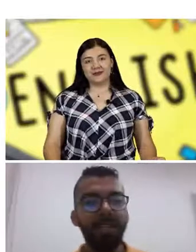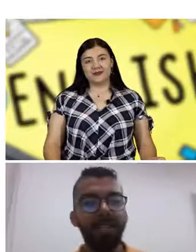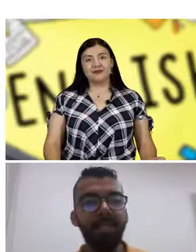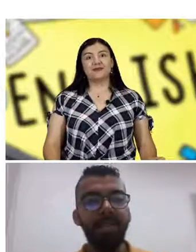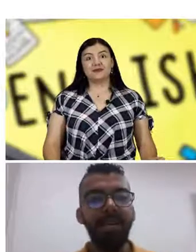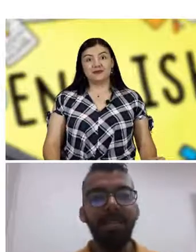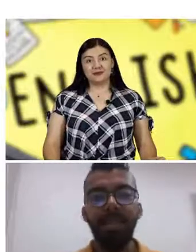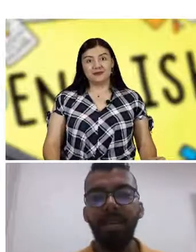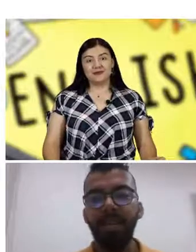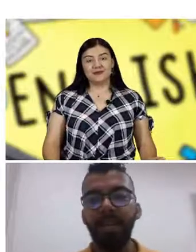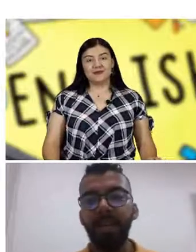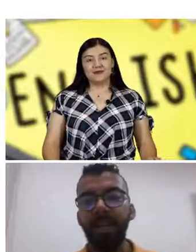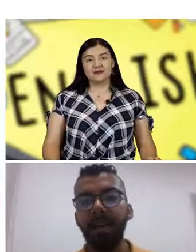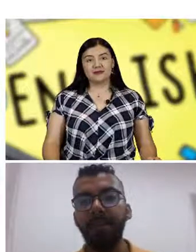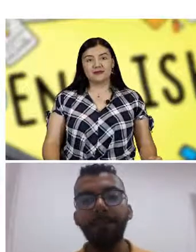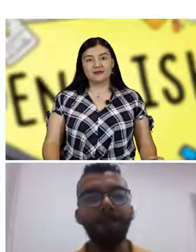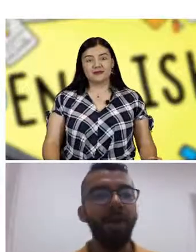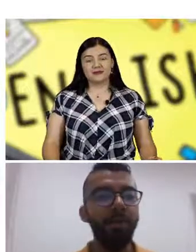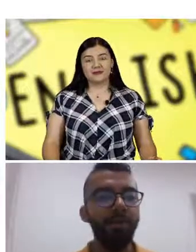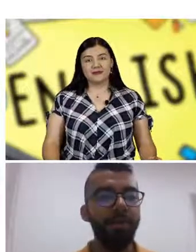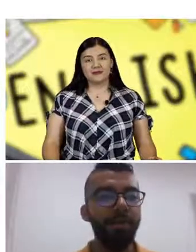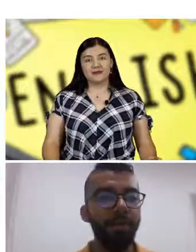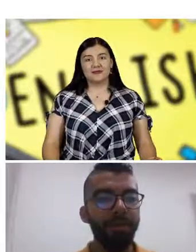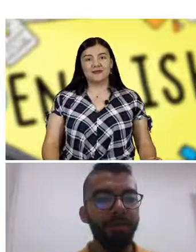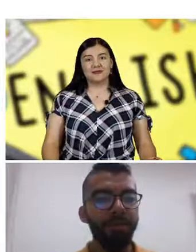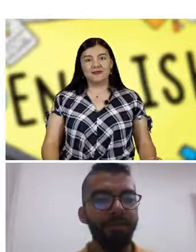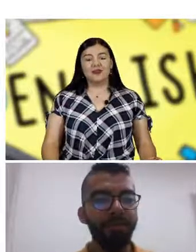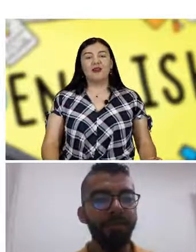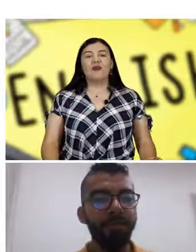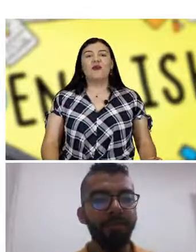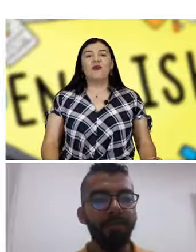Jimena Valencia said mouth.